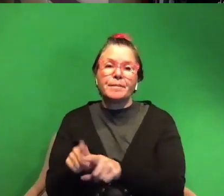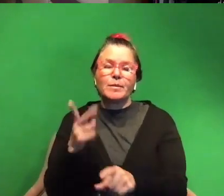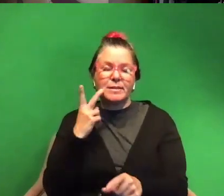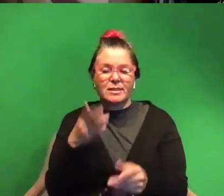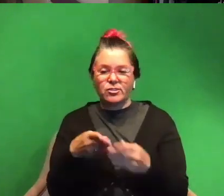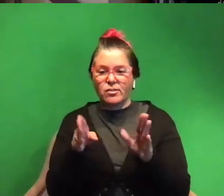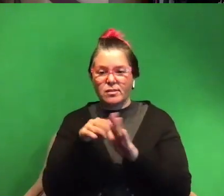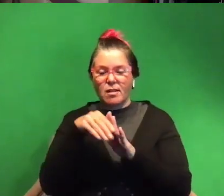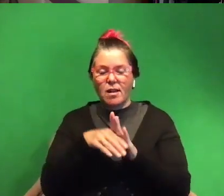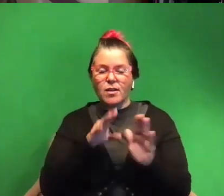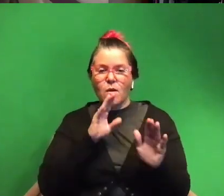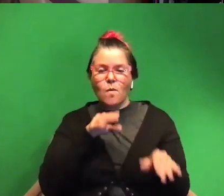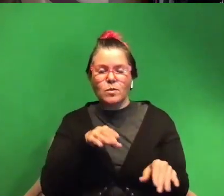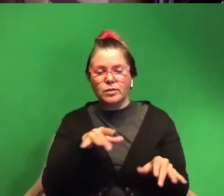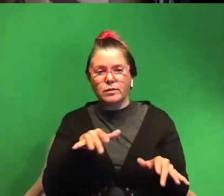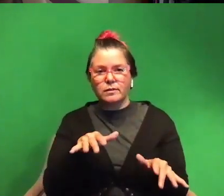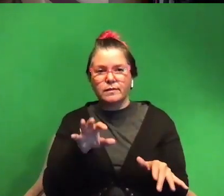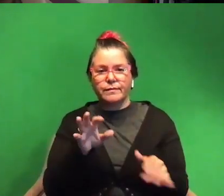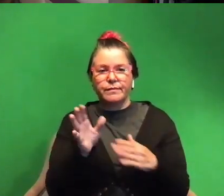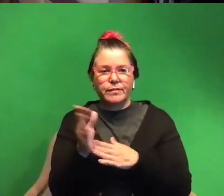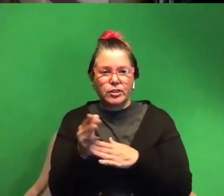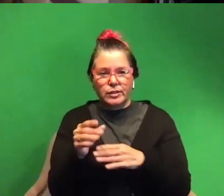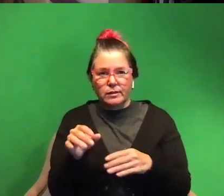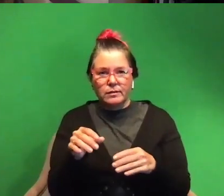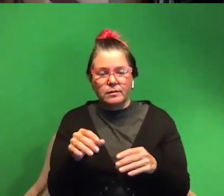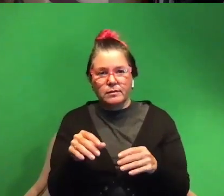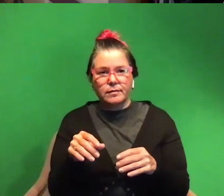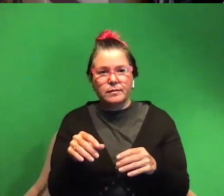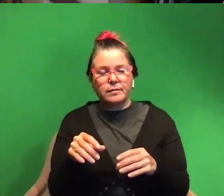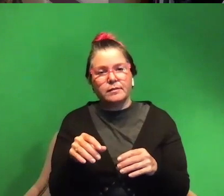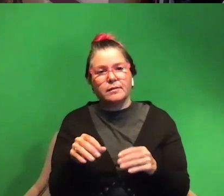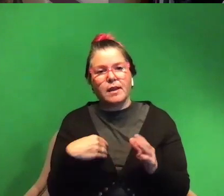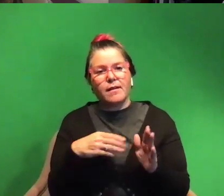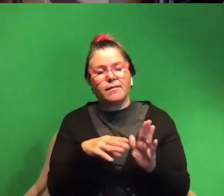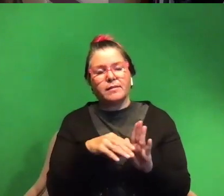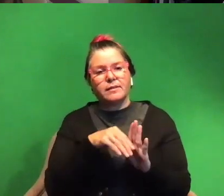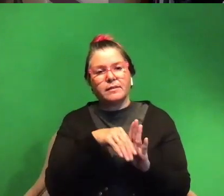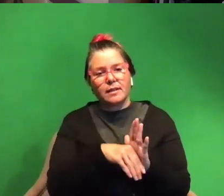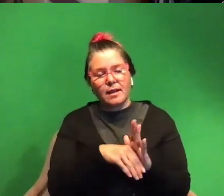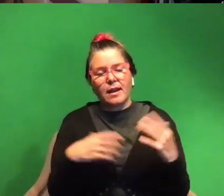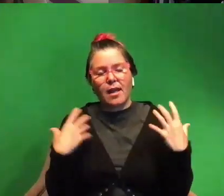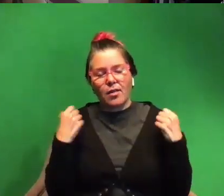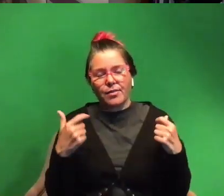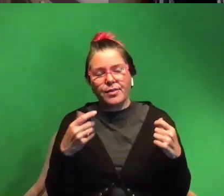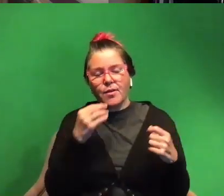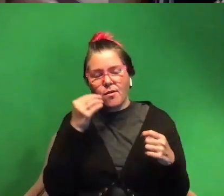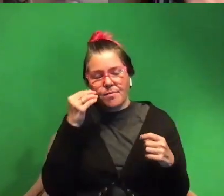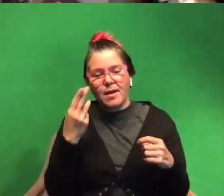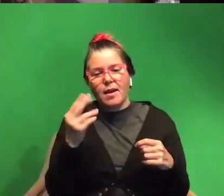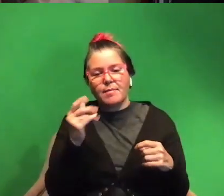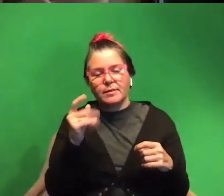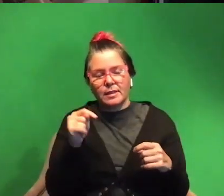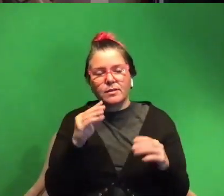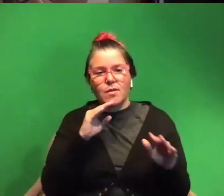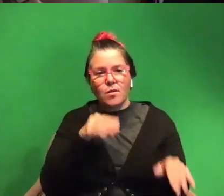in ocean fisheries, right? Because we have this decline in the healthy habitats of the ocean, and we have